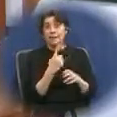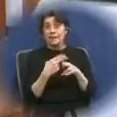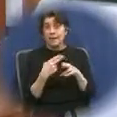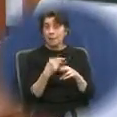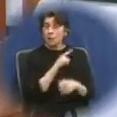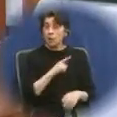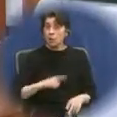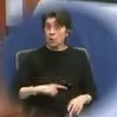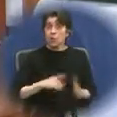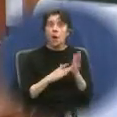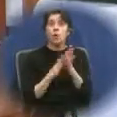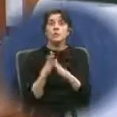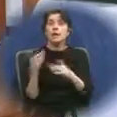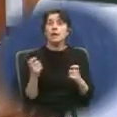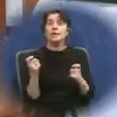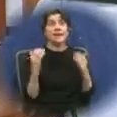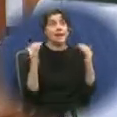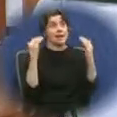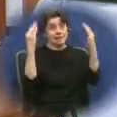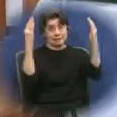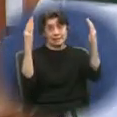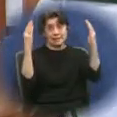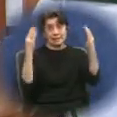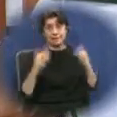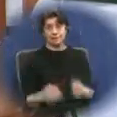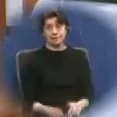Lord. Hosanna in the highest.